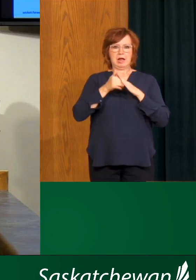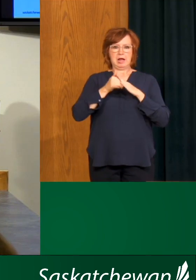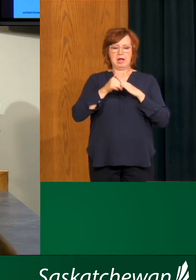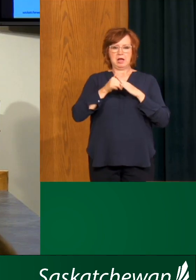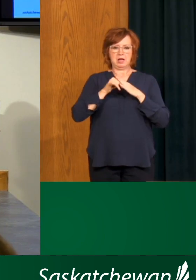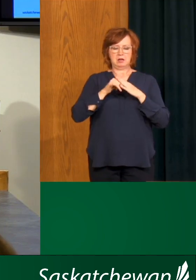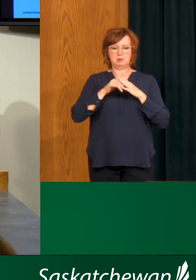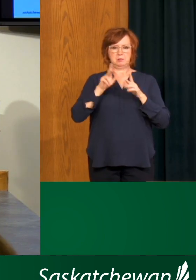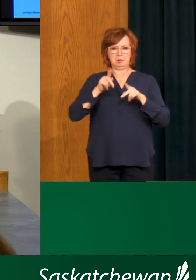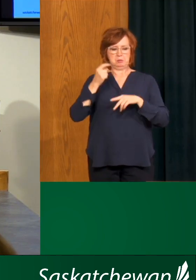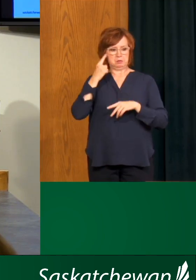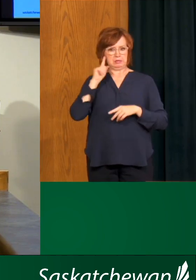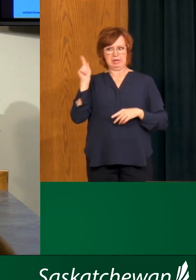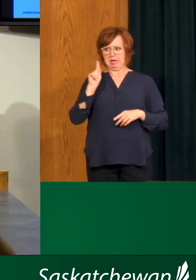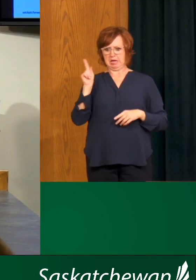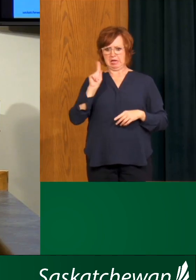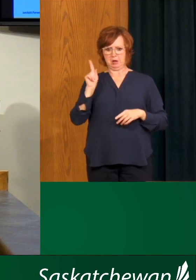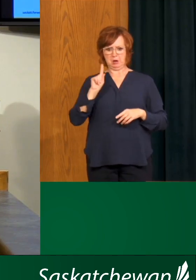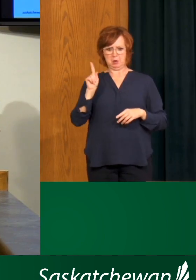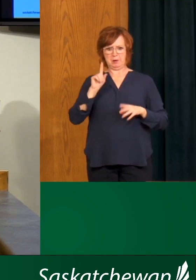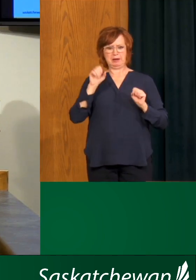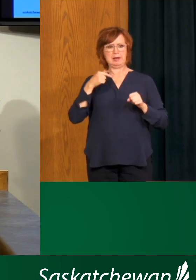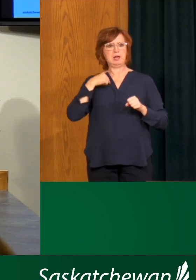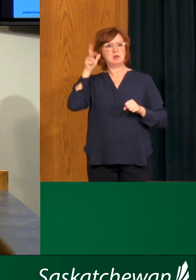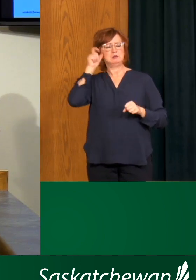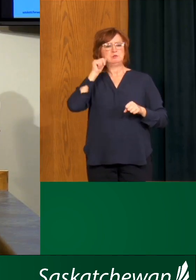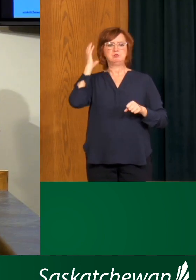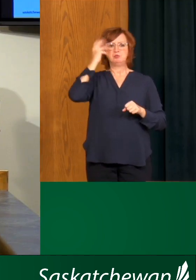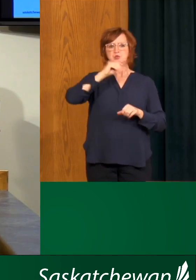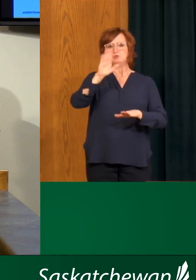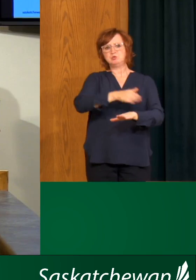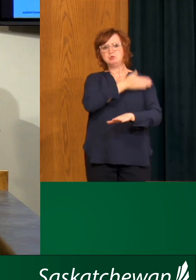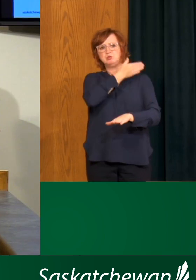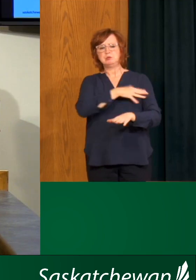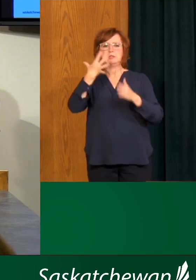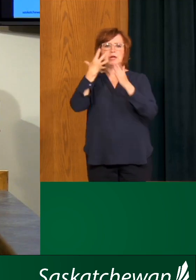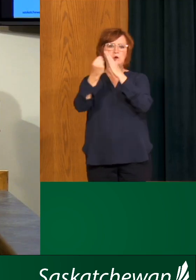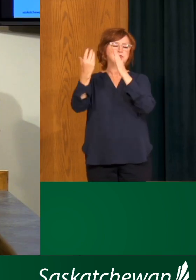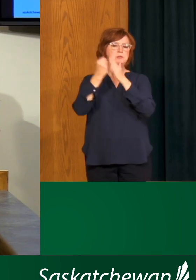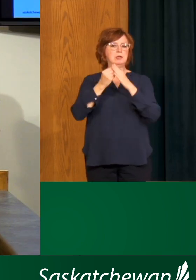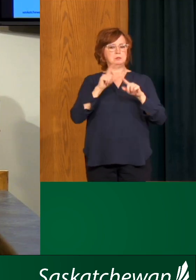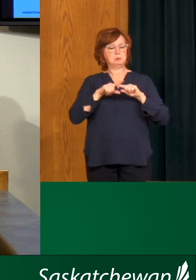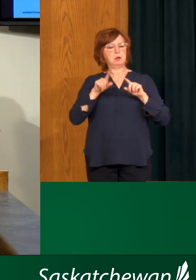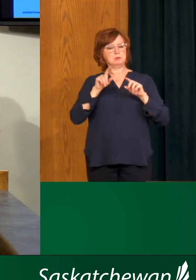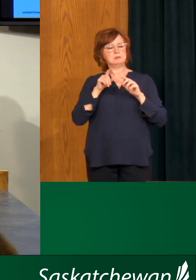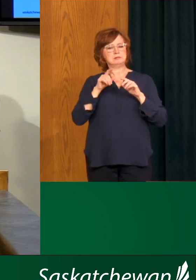show. Thanks. So, and I appreciate that there's been many